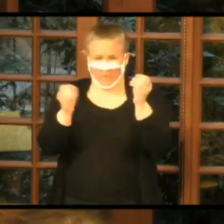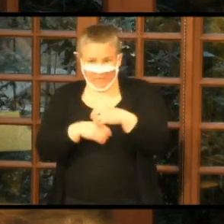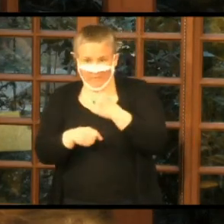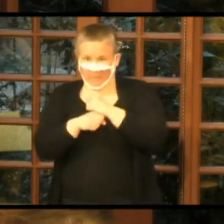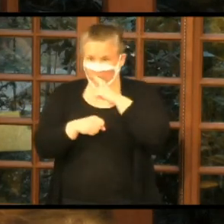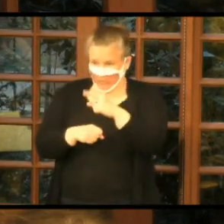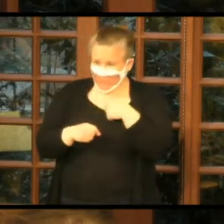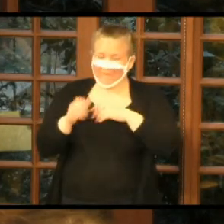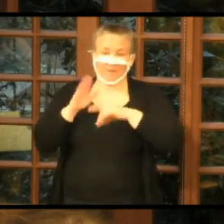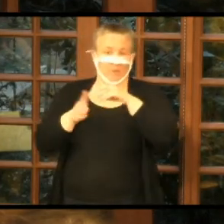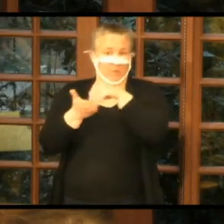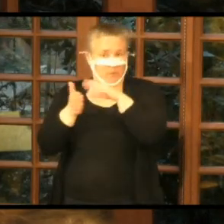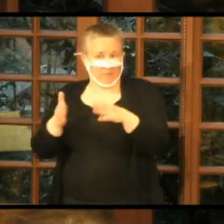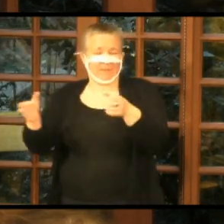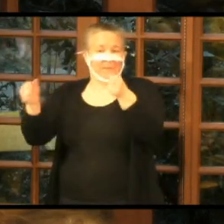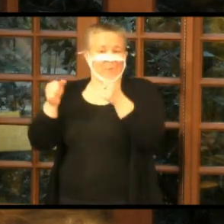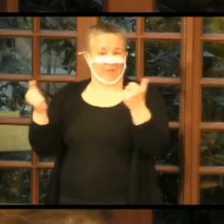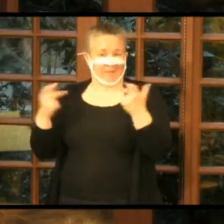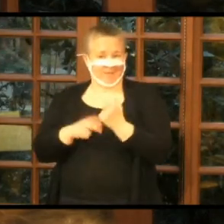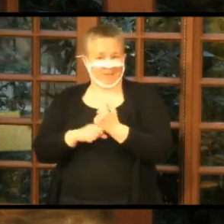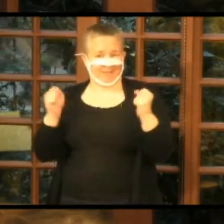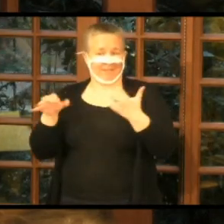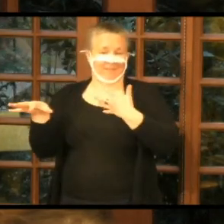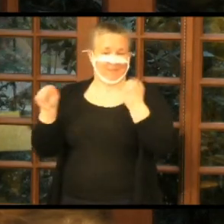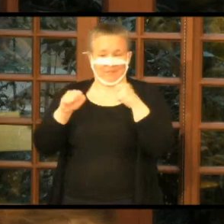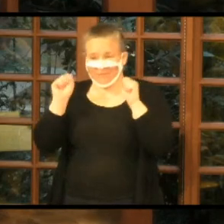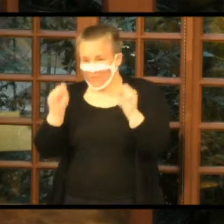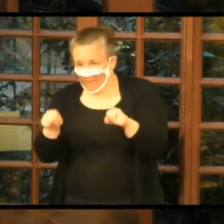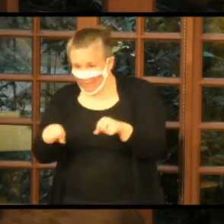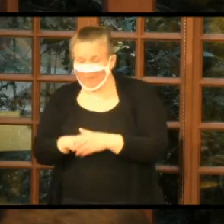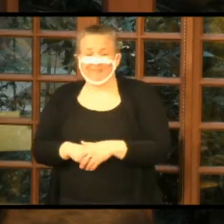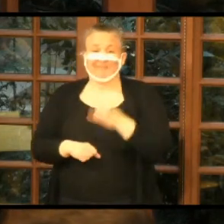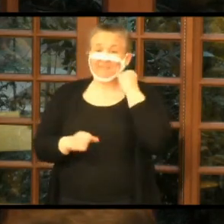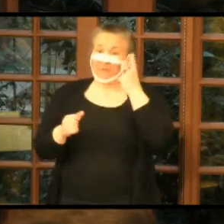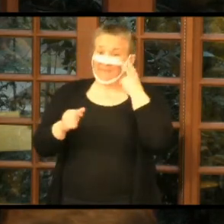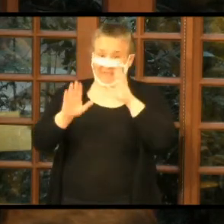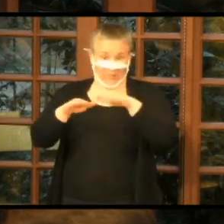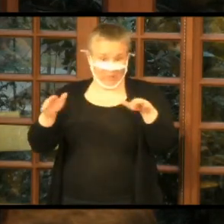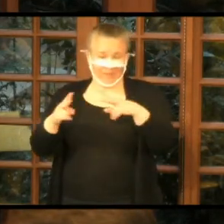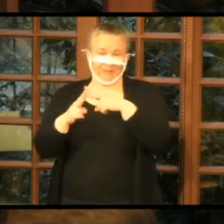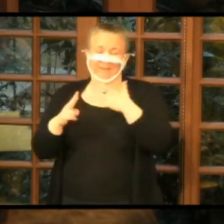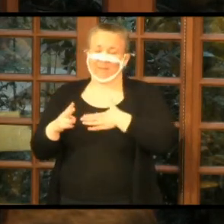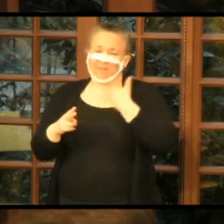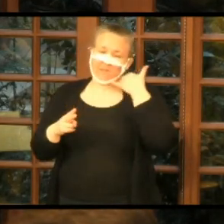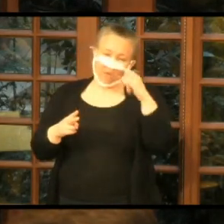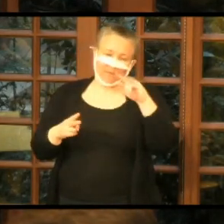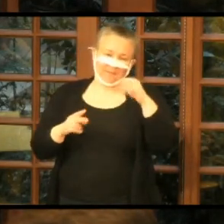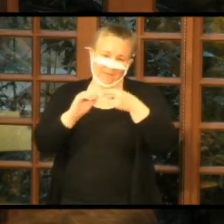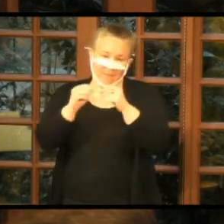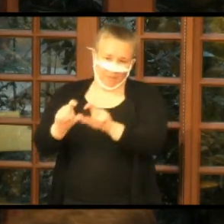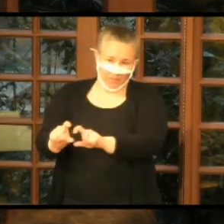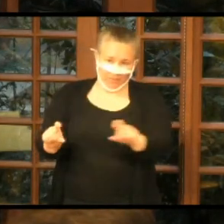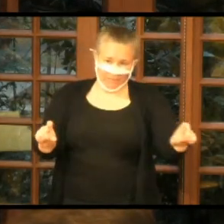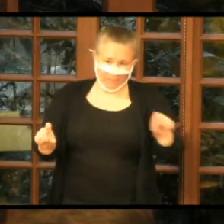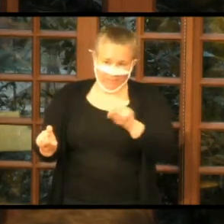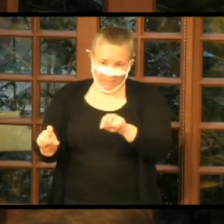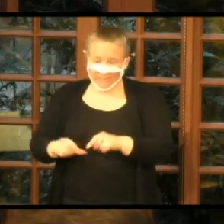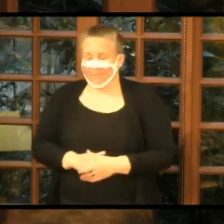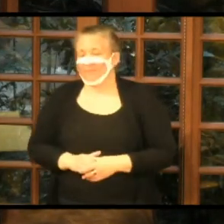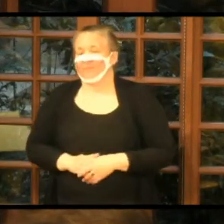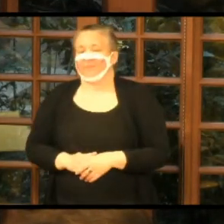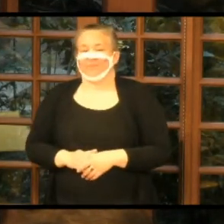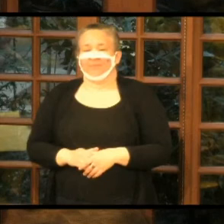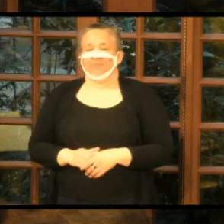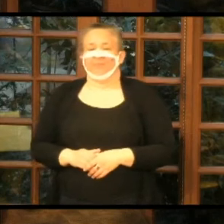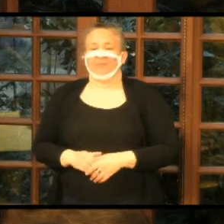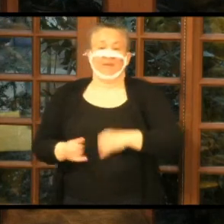can to bring our students back safely and as quickly as possible. If you see these children, please call the tip number on your screen. As she